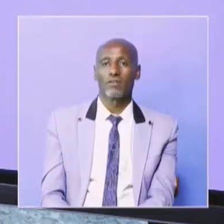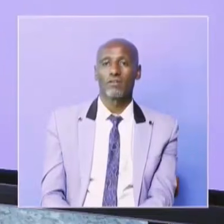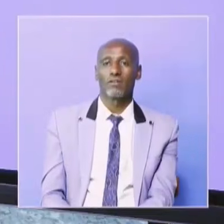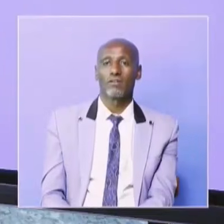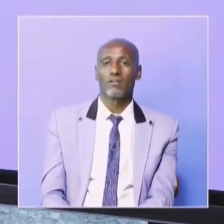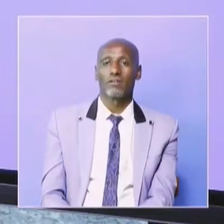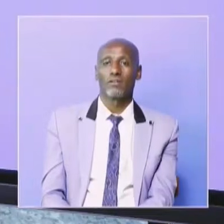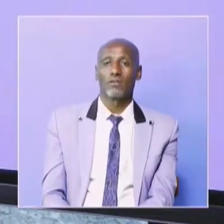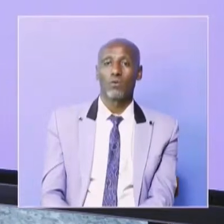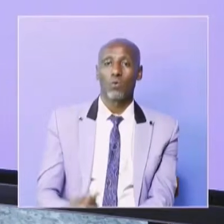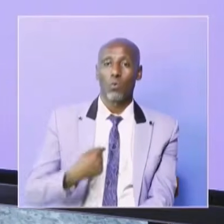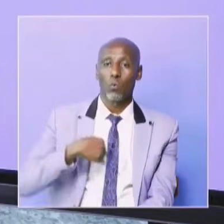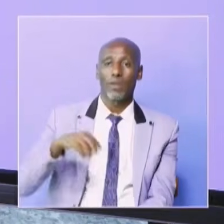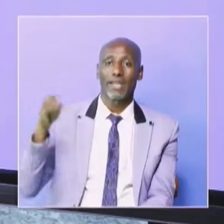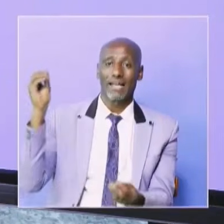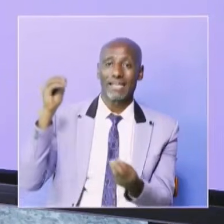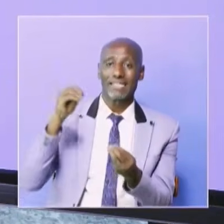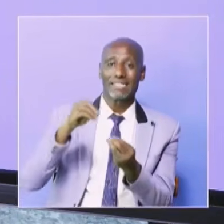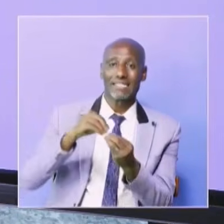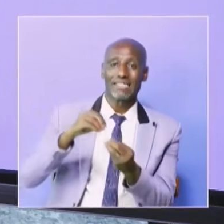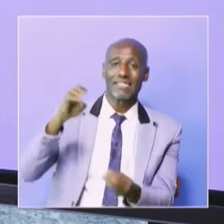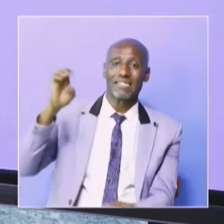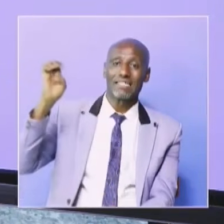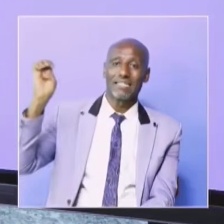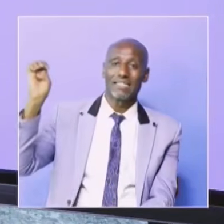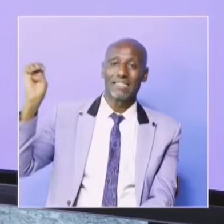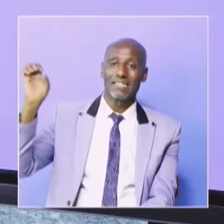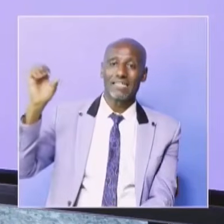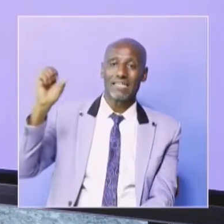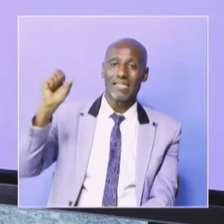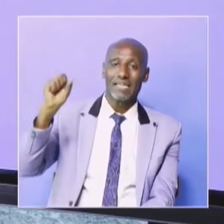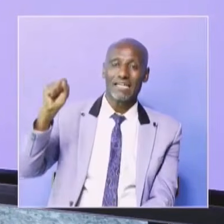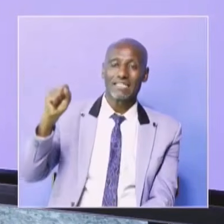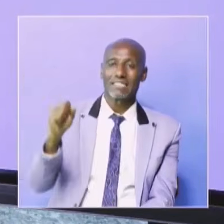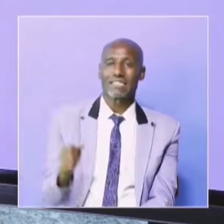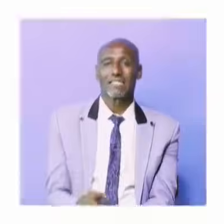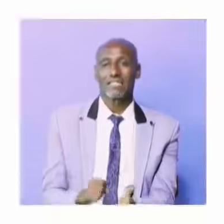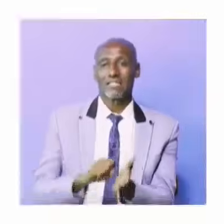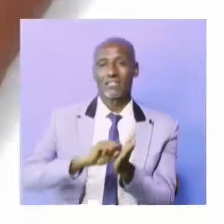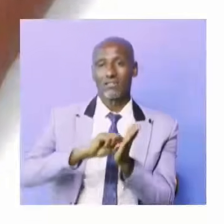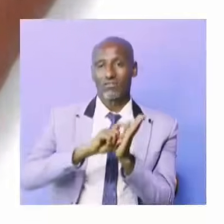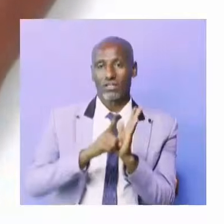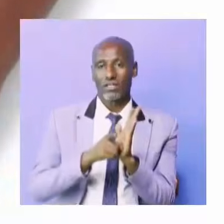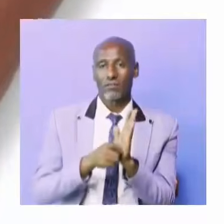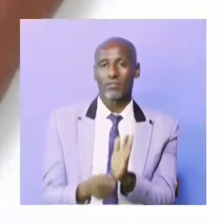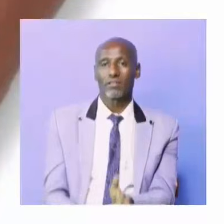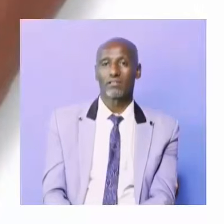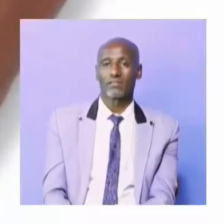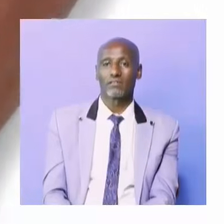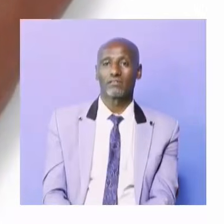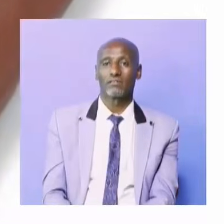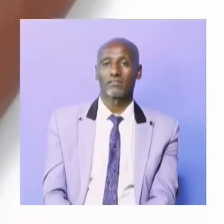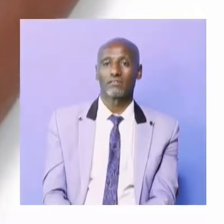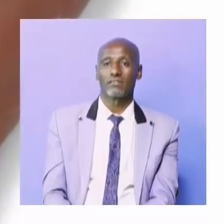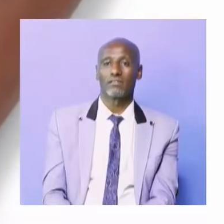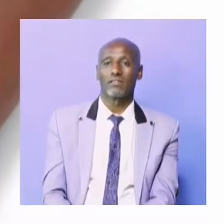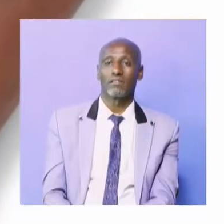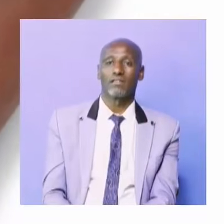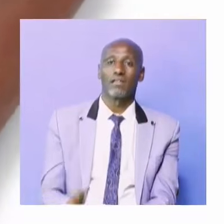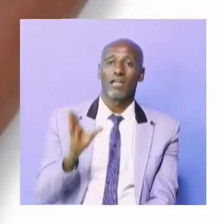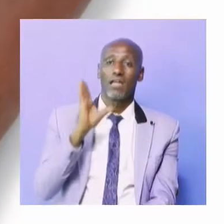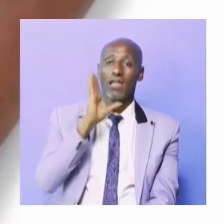Yeah, we add what? ES. Let's see, for example, in the case of a verb, finish.